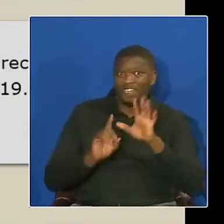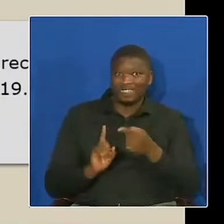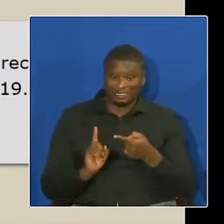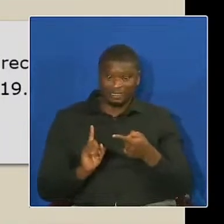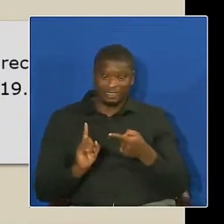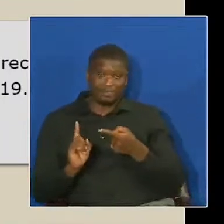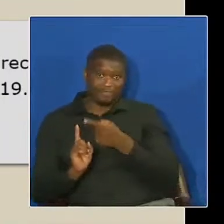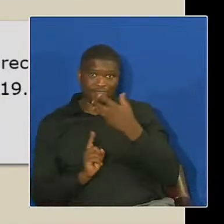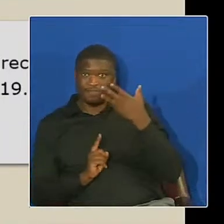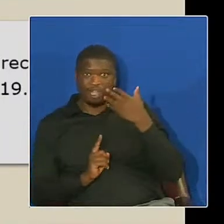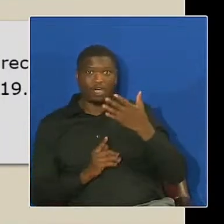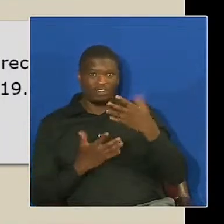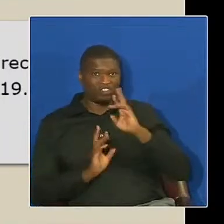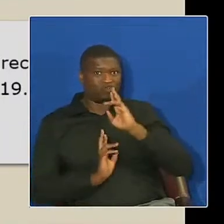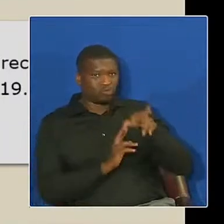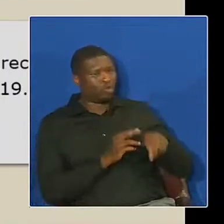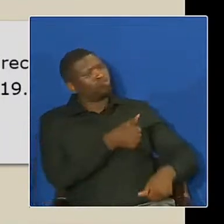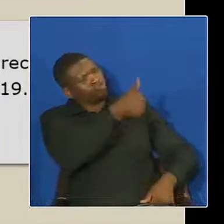show,